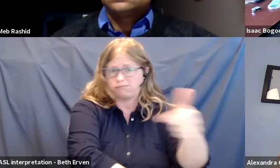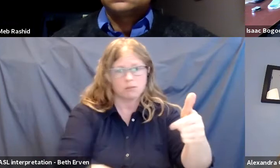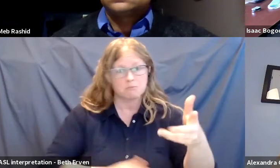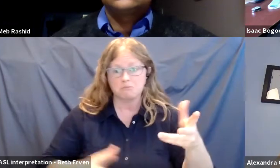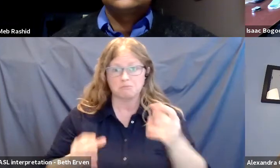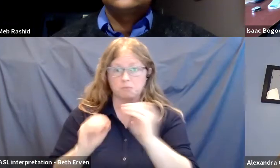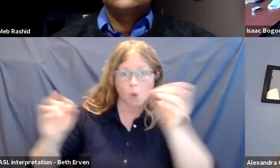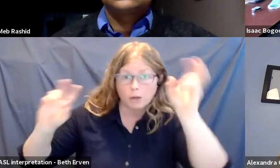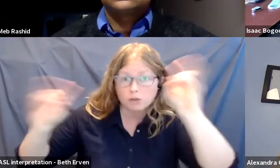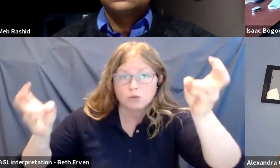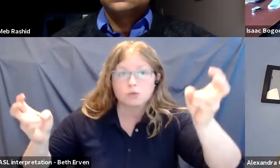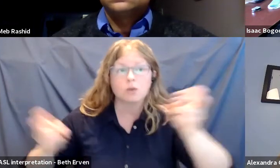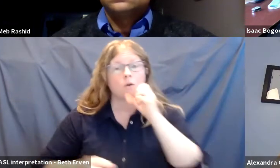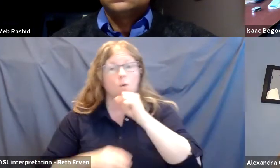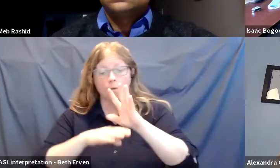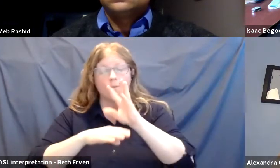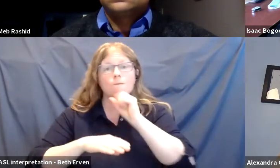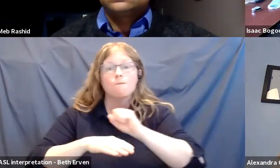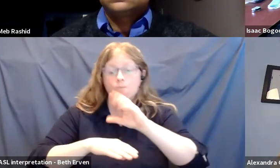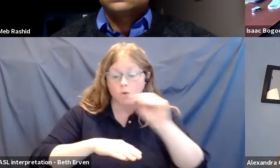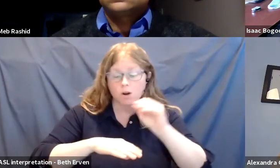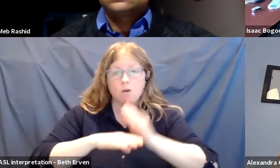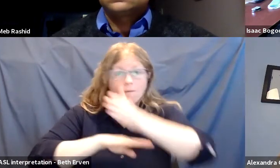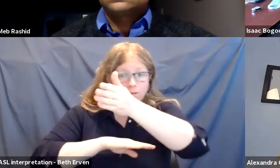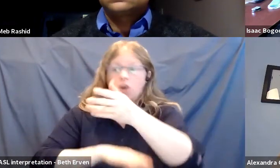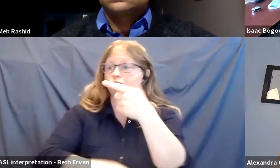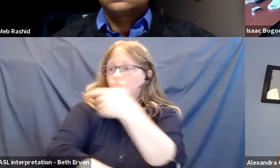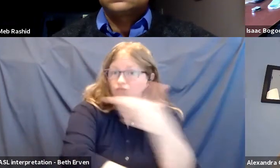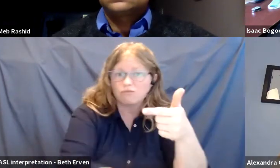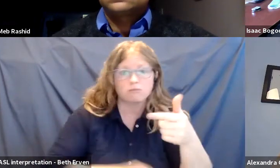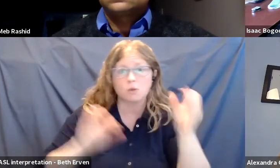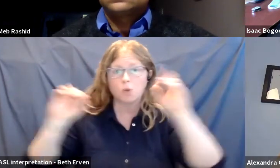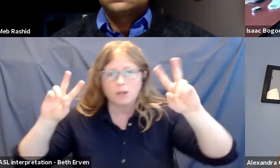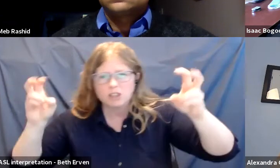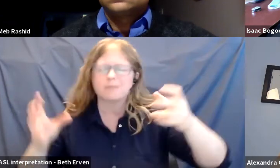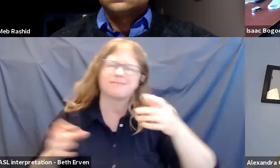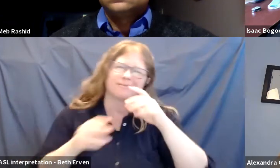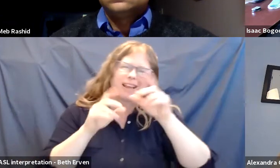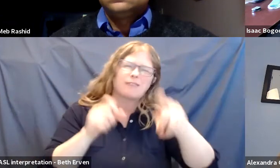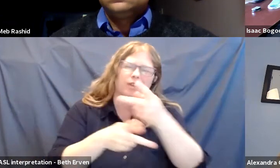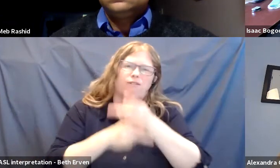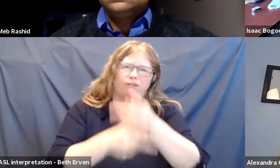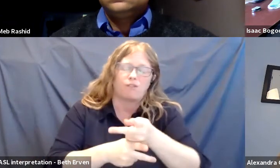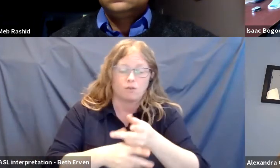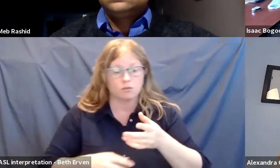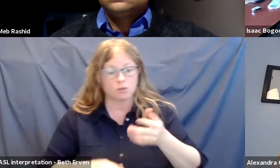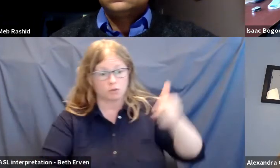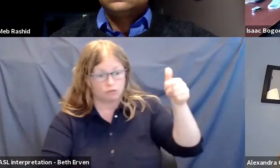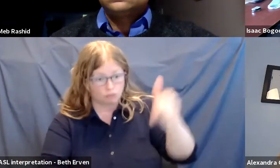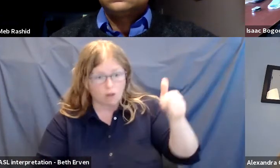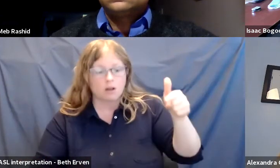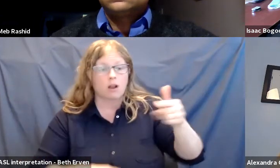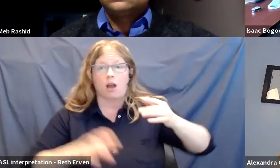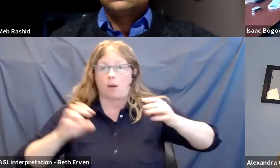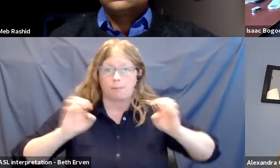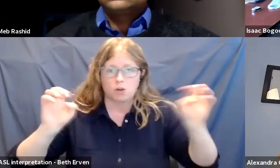though people over the age of 40 get it, very few have issues. It can still happen. You got to be careful. I think we have to treat an emergency like an emergency, right? We've